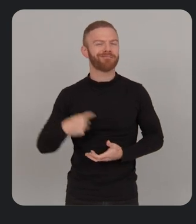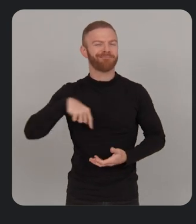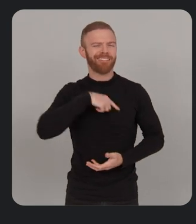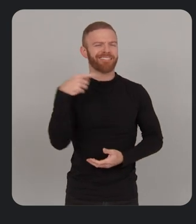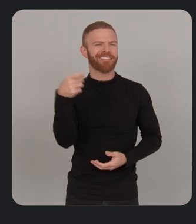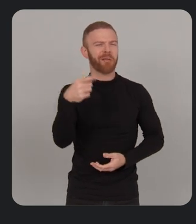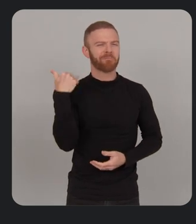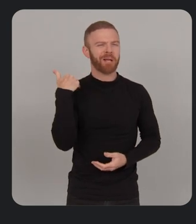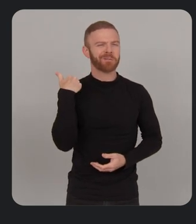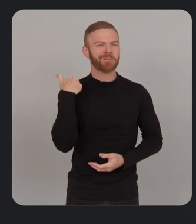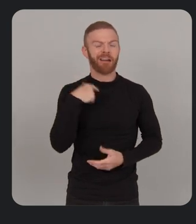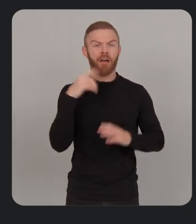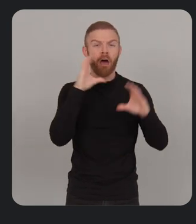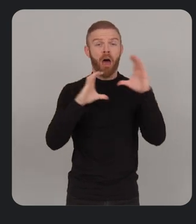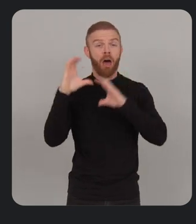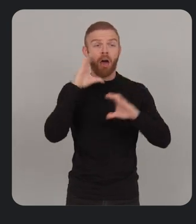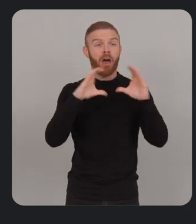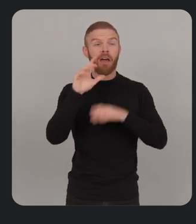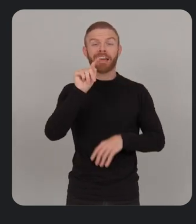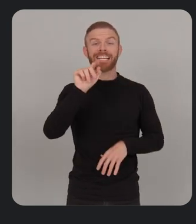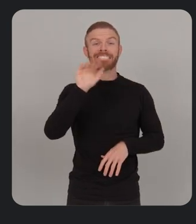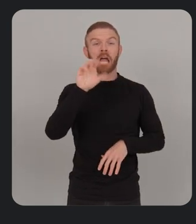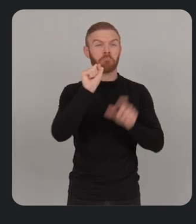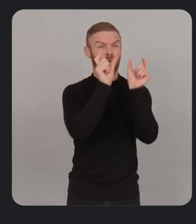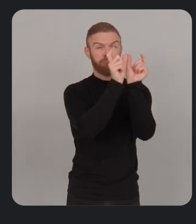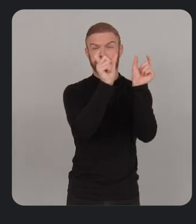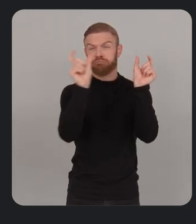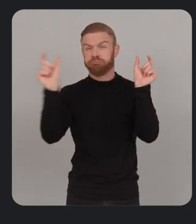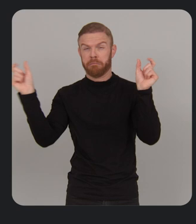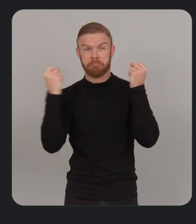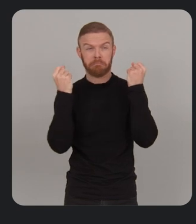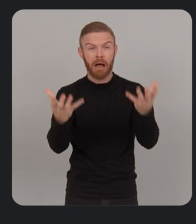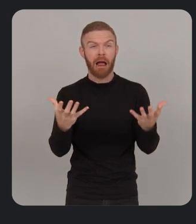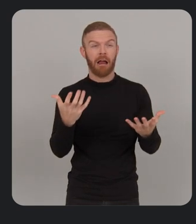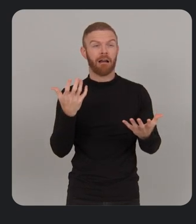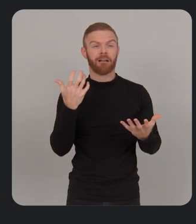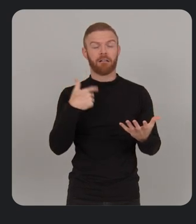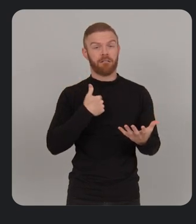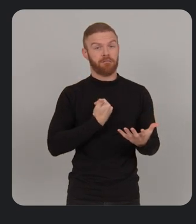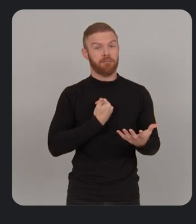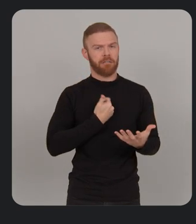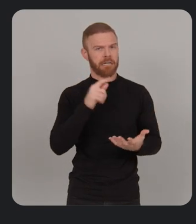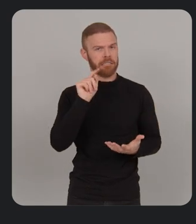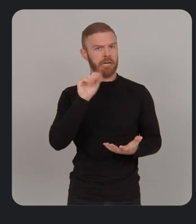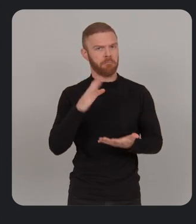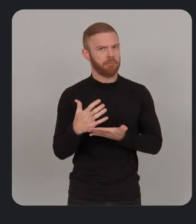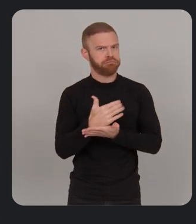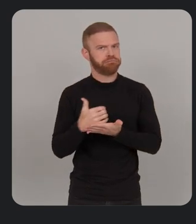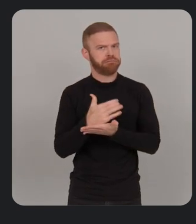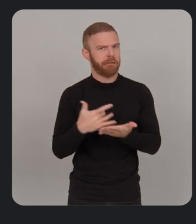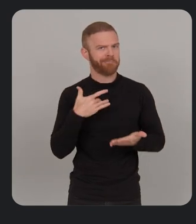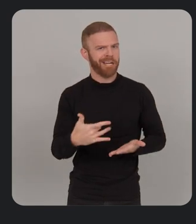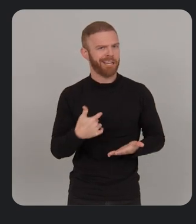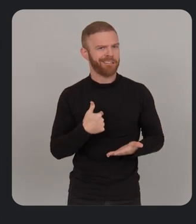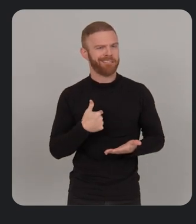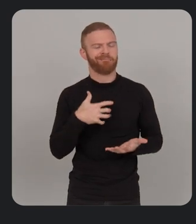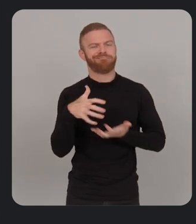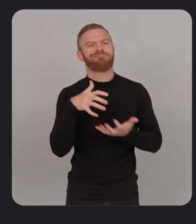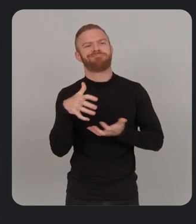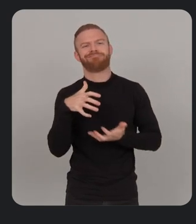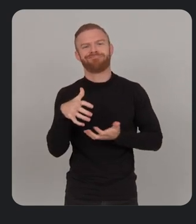there before. You're searching something, and the next thing you know, you're opening multiple tabs, you're doing multiple searches. I am definitely a tab hoarder.